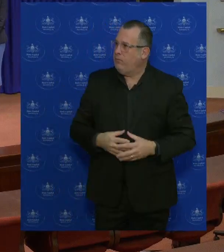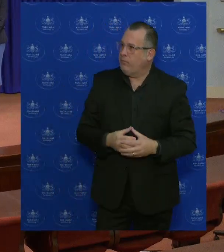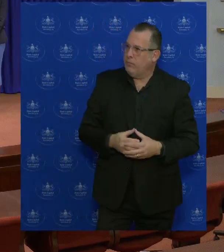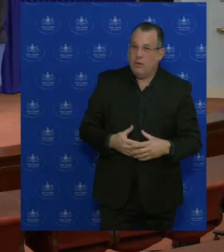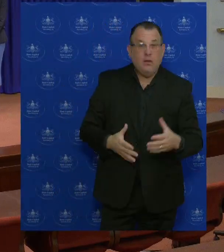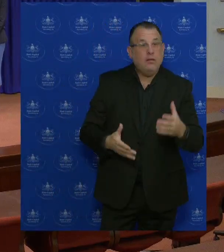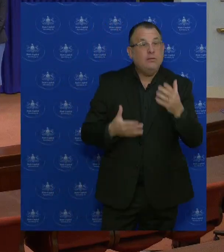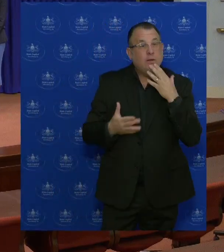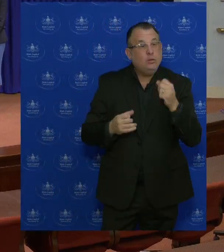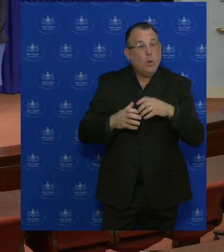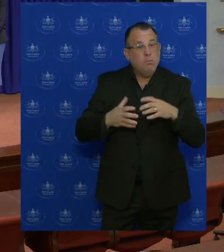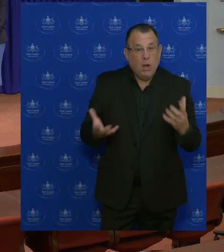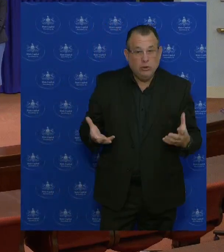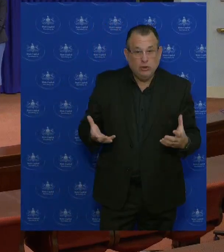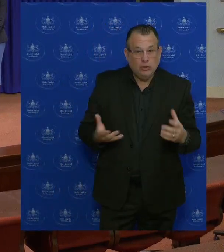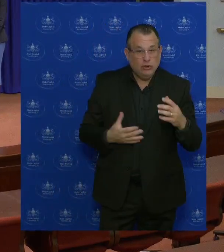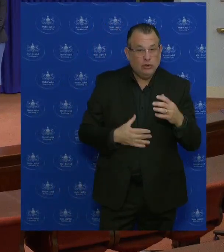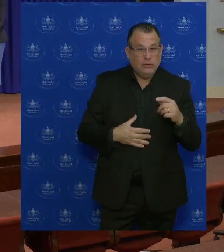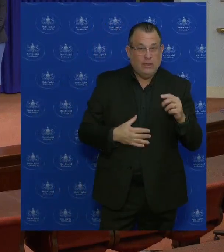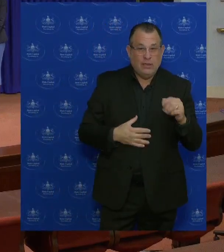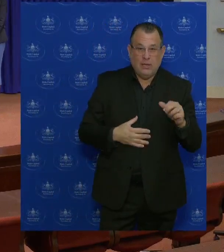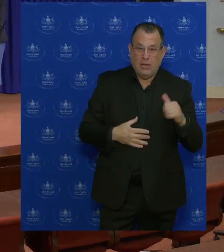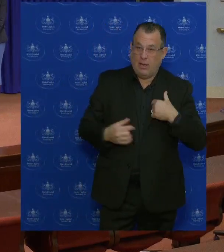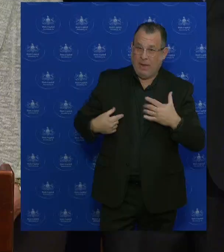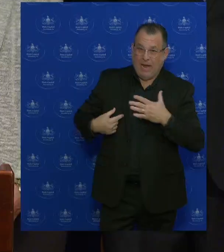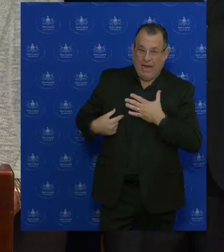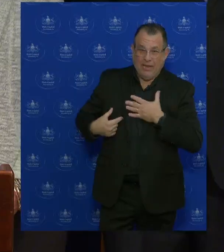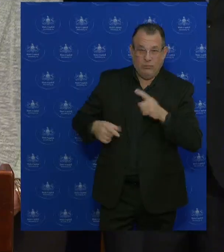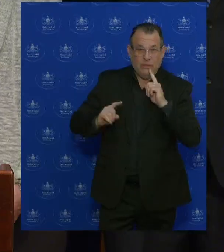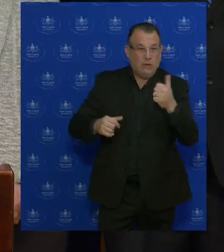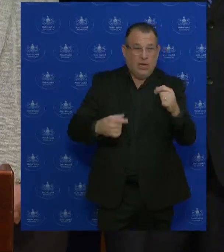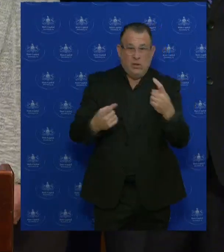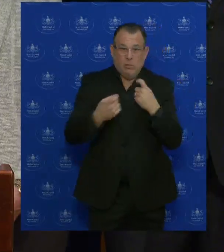Thank you so much, Nina. And now we'd be happy to take any questions.